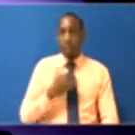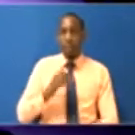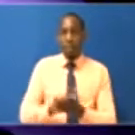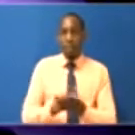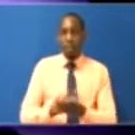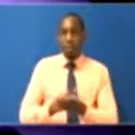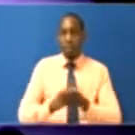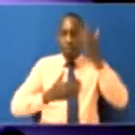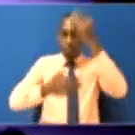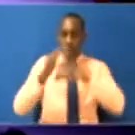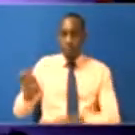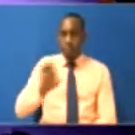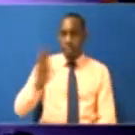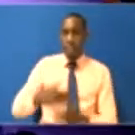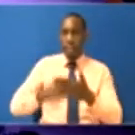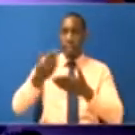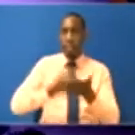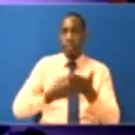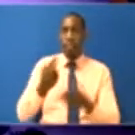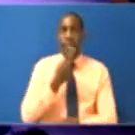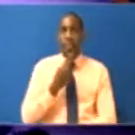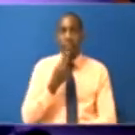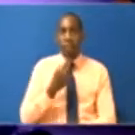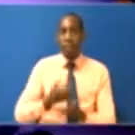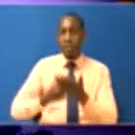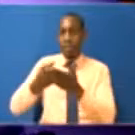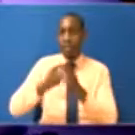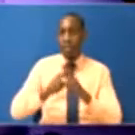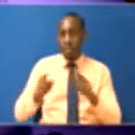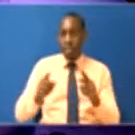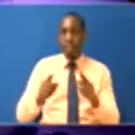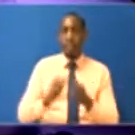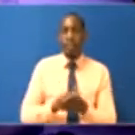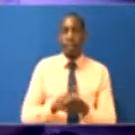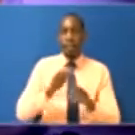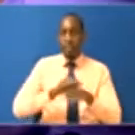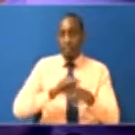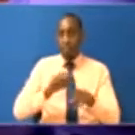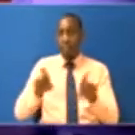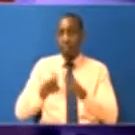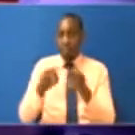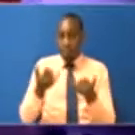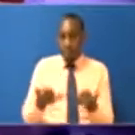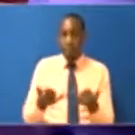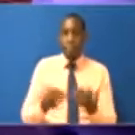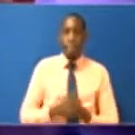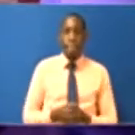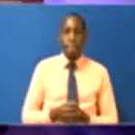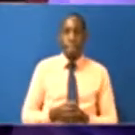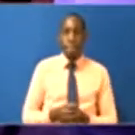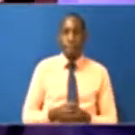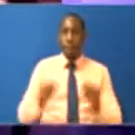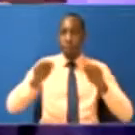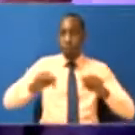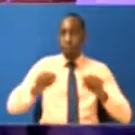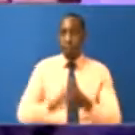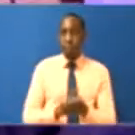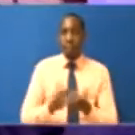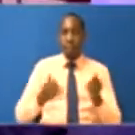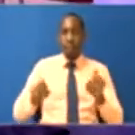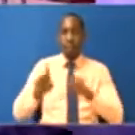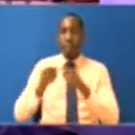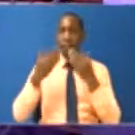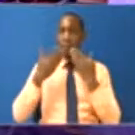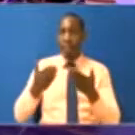week tuesday uh for that debate uh that will kick off pretty much uh around the same one as the others that did here today uh let me